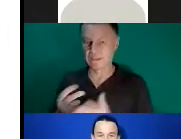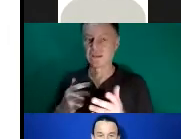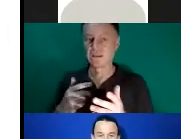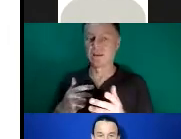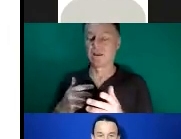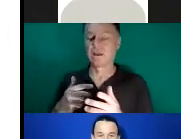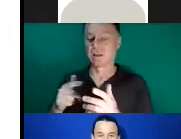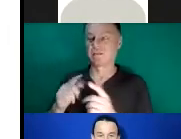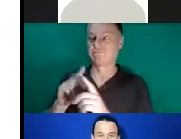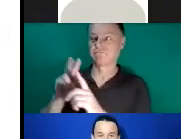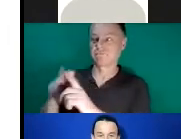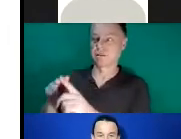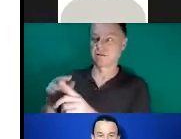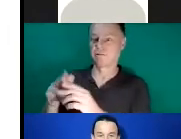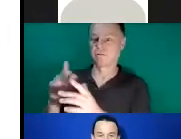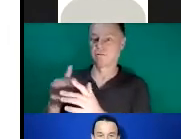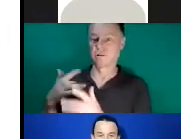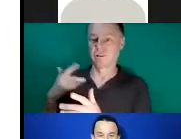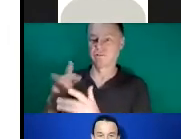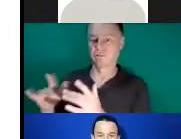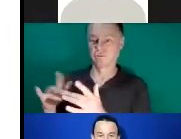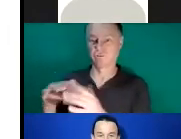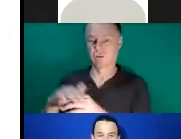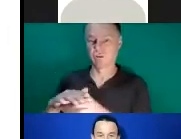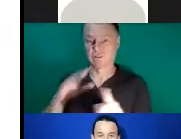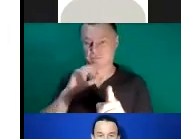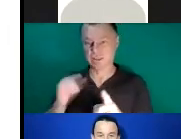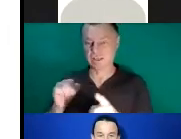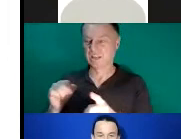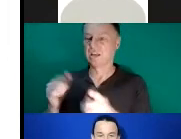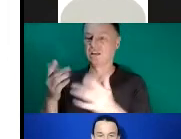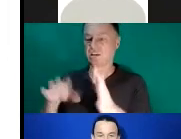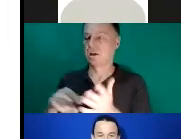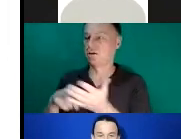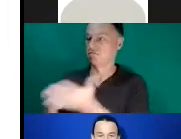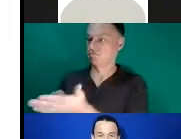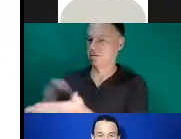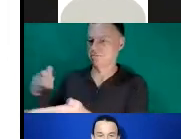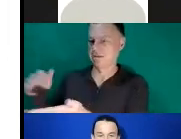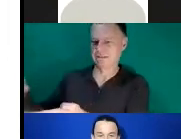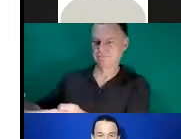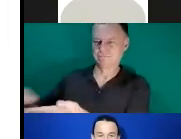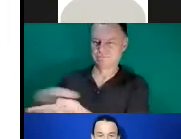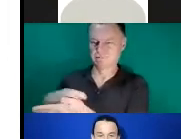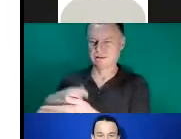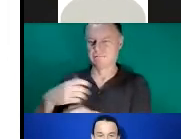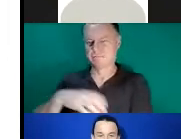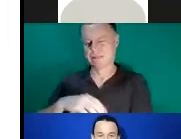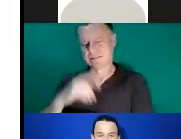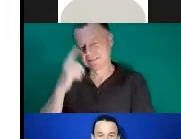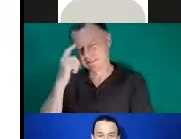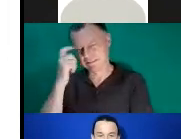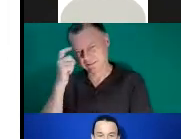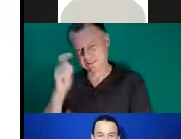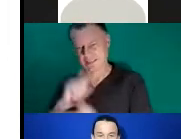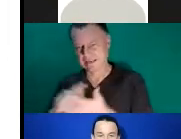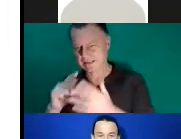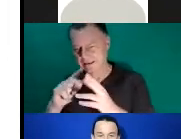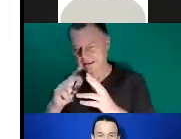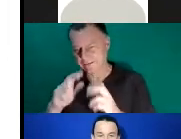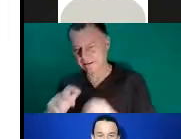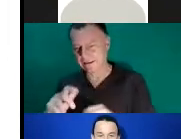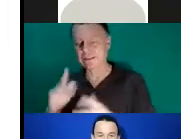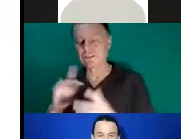received a large sum of money. So this made police suspicious, and the insurance scam was uncovered, so the body